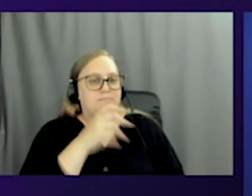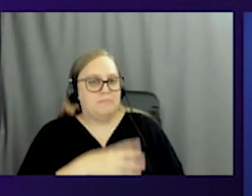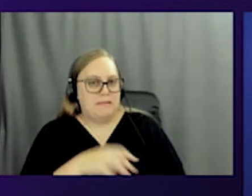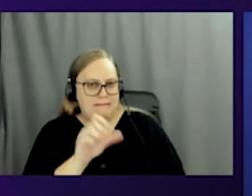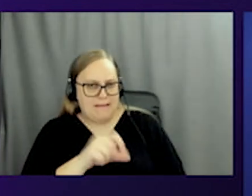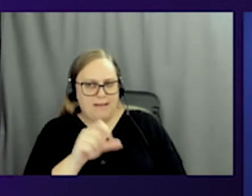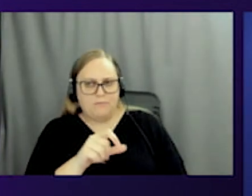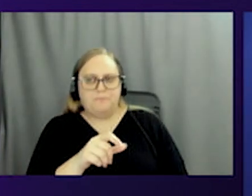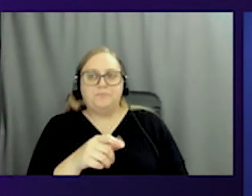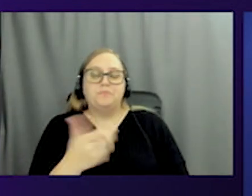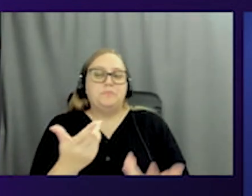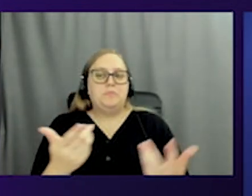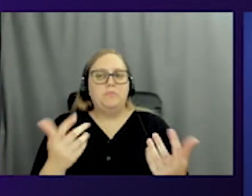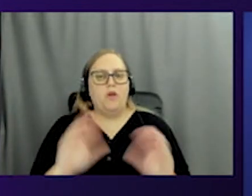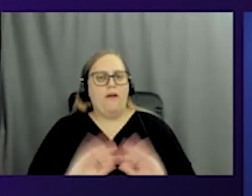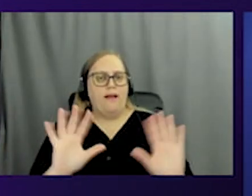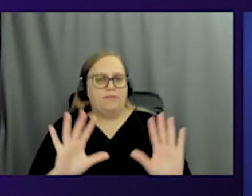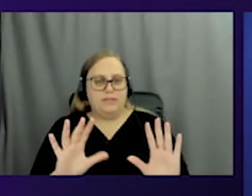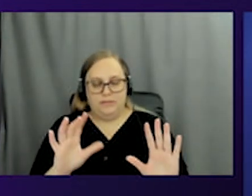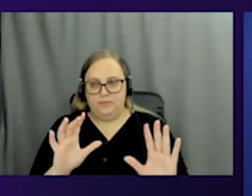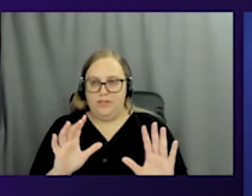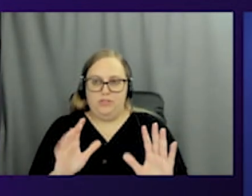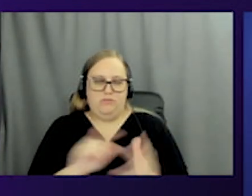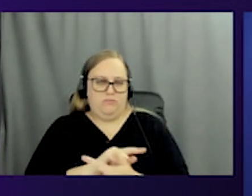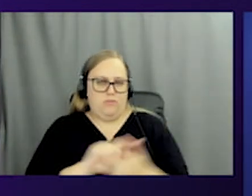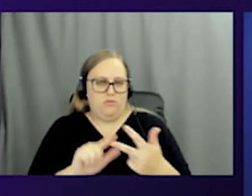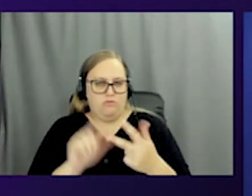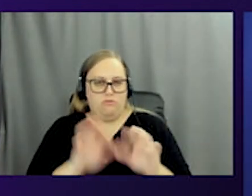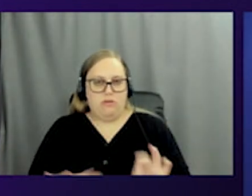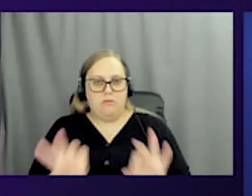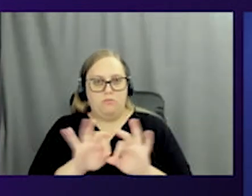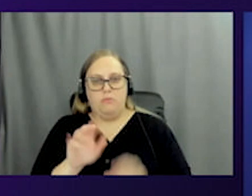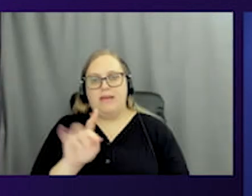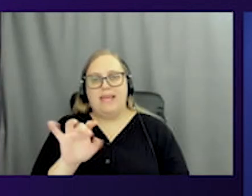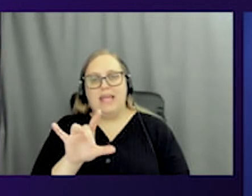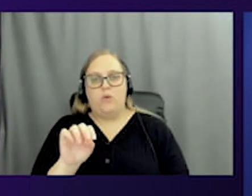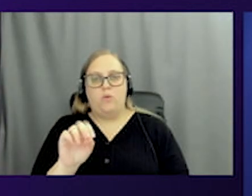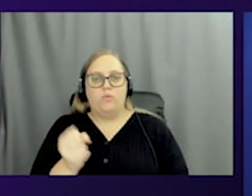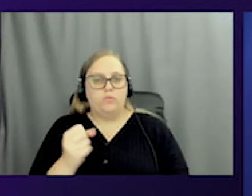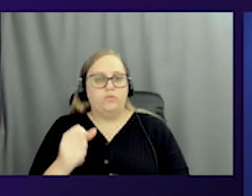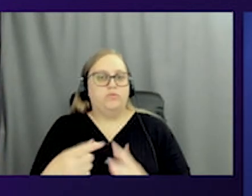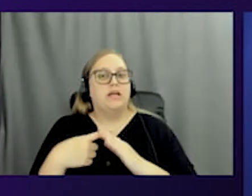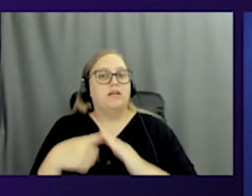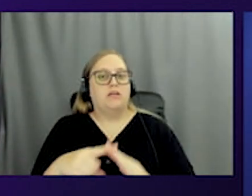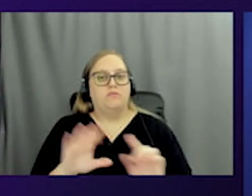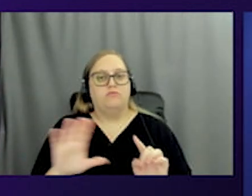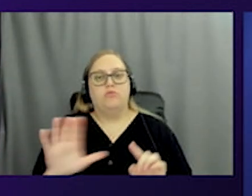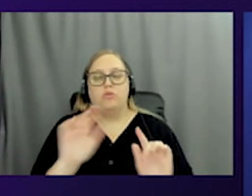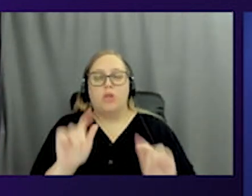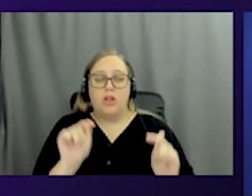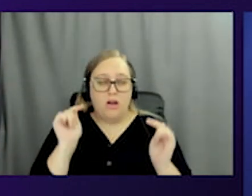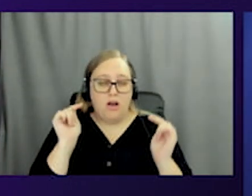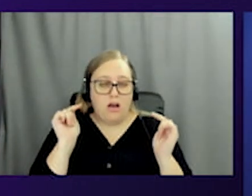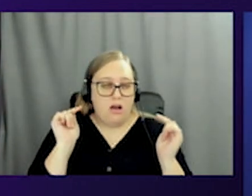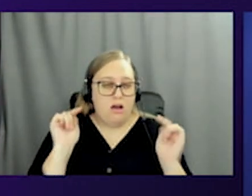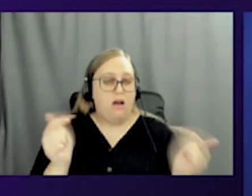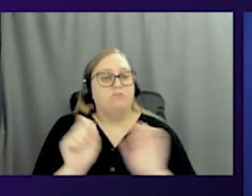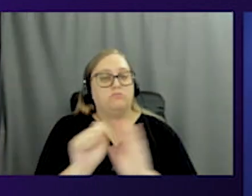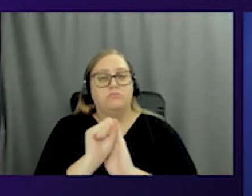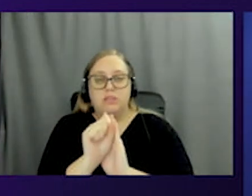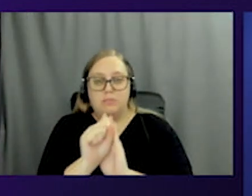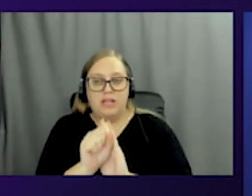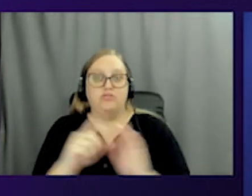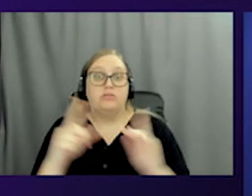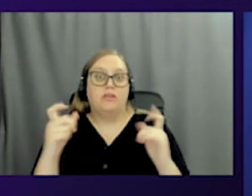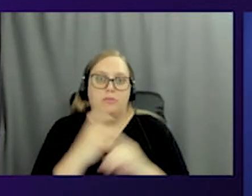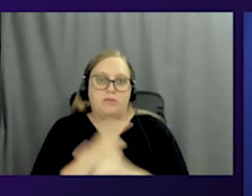is there's three key pillars that enable those very, very large-scale simulations and computations.